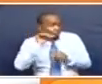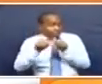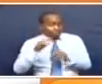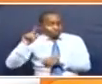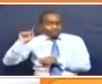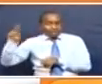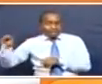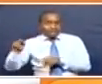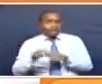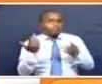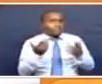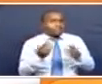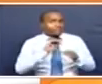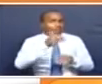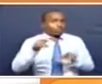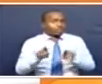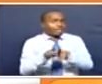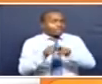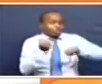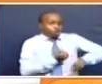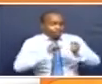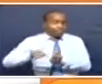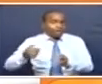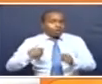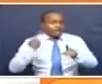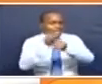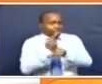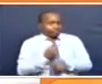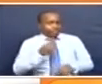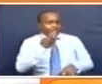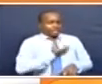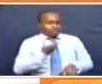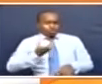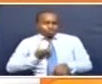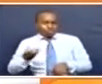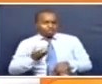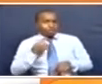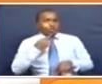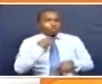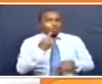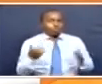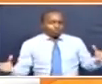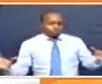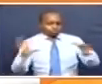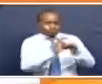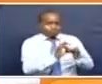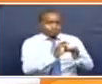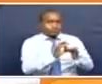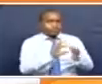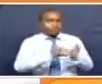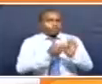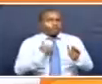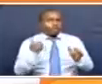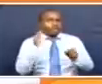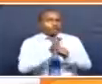Bay, there are almost seven different councils, municipal councils, town councils, that were amalgamated. So there's a lot of redundancy.